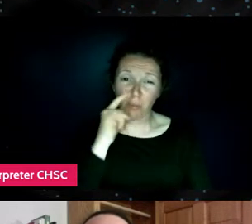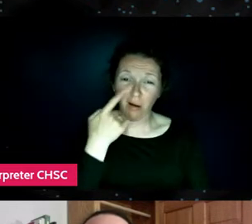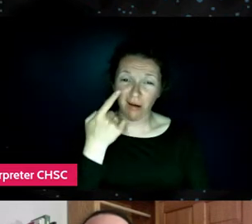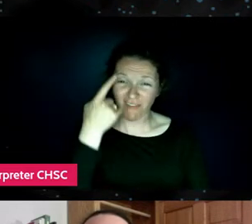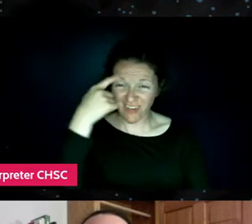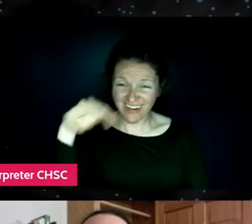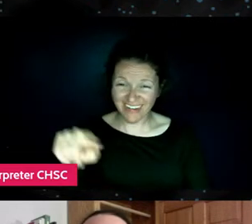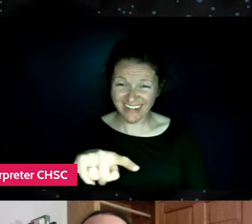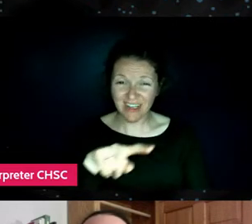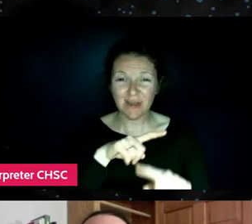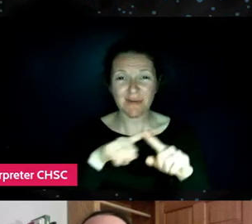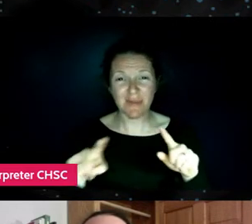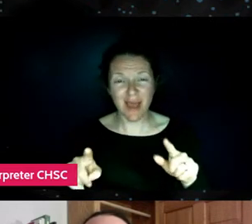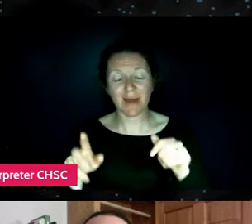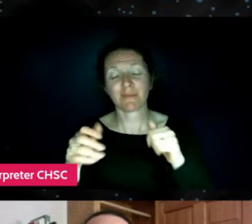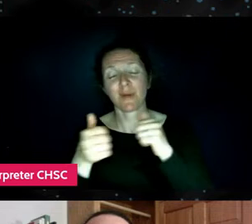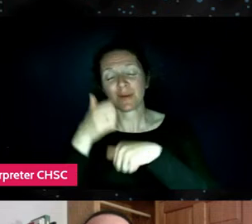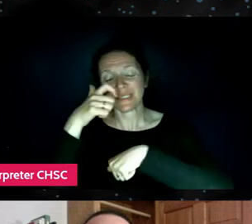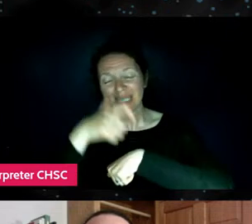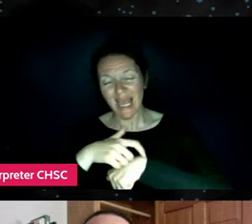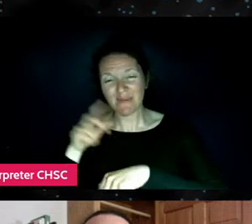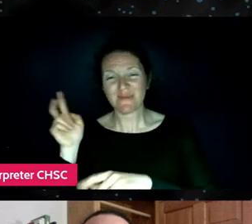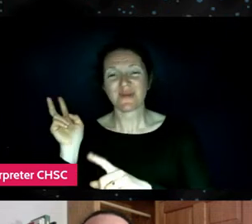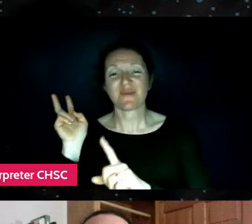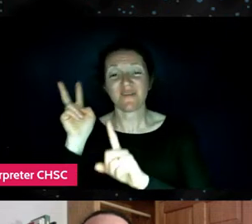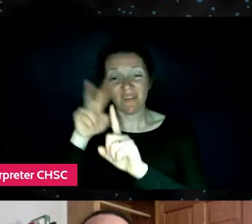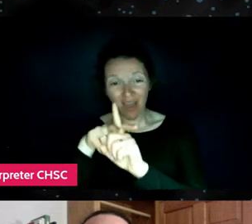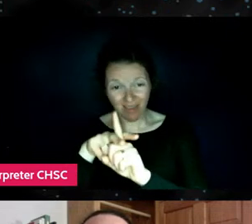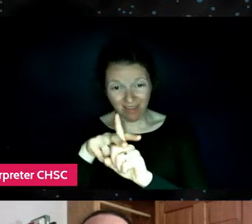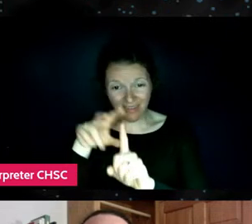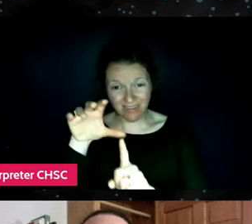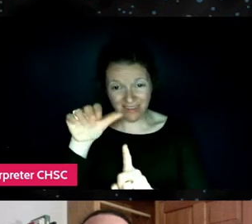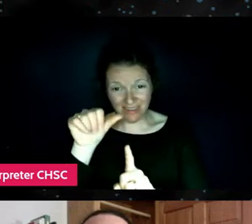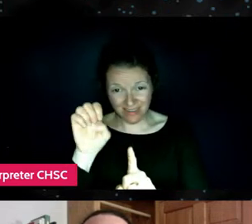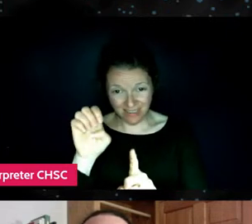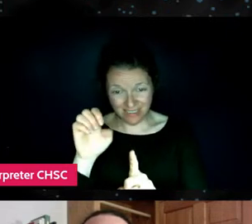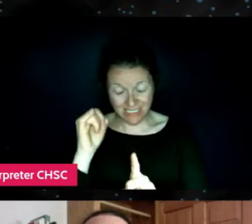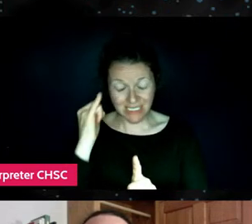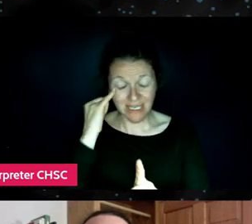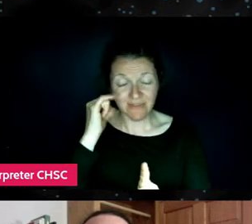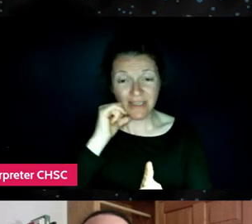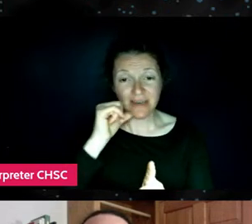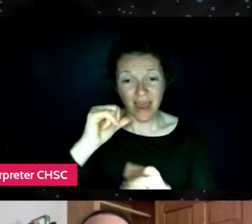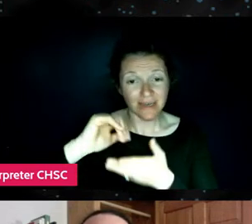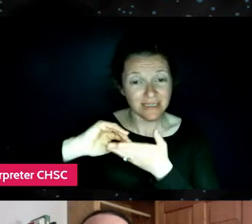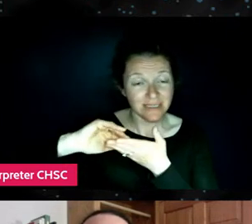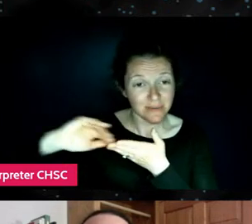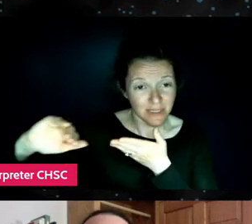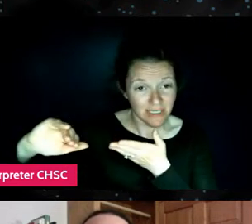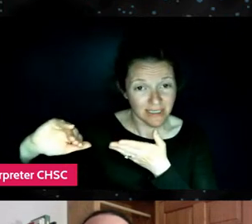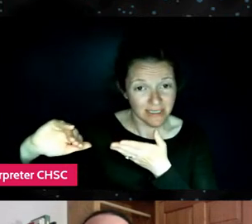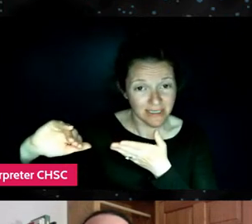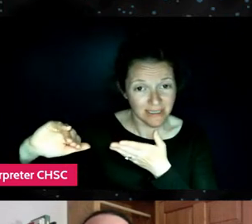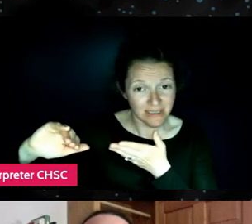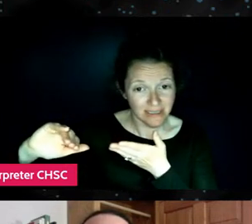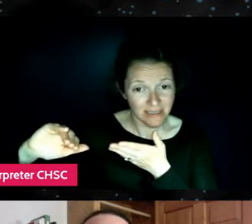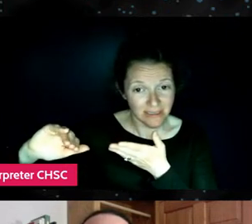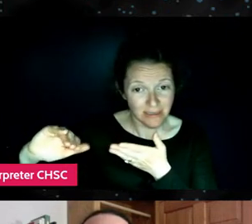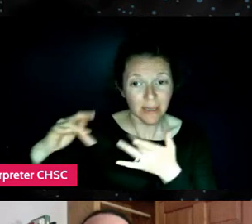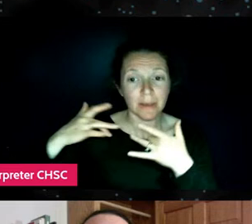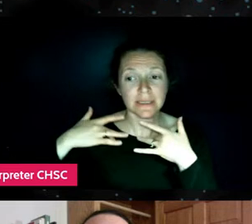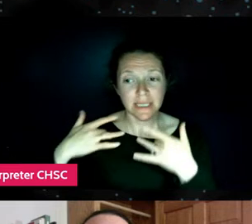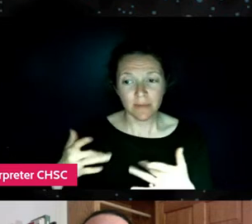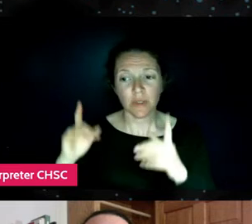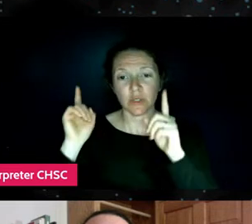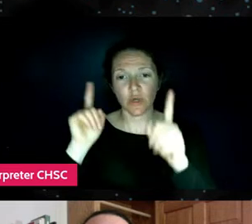for a case is you file the case, and if it's not dismissed, ordinarily it goes to trial. And there's a